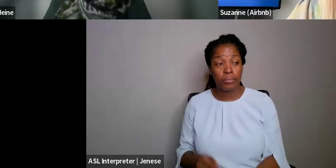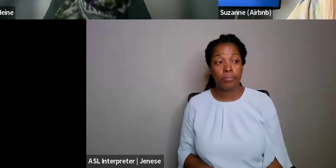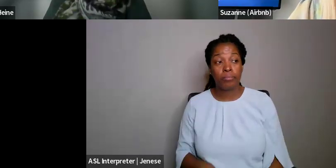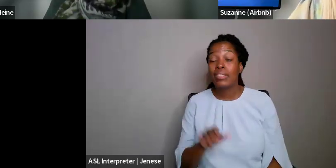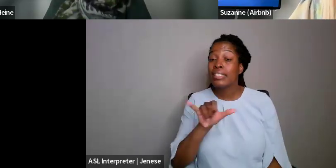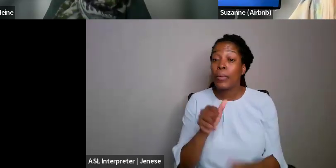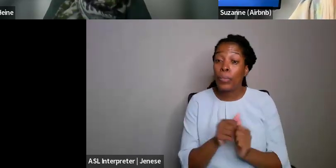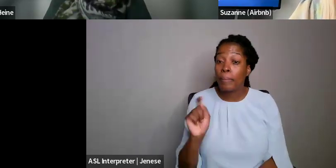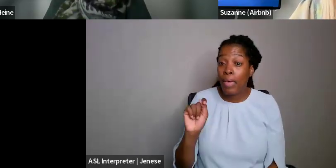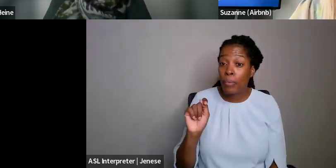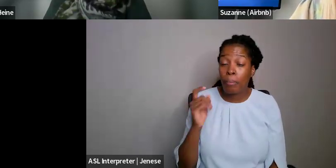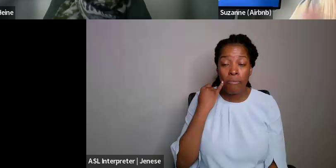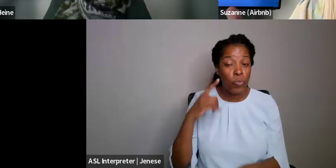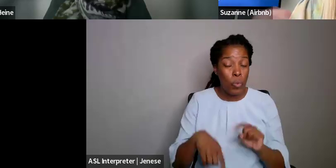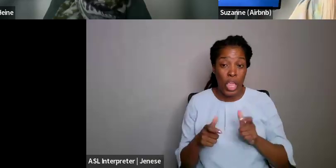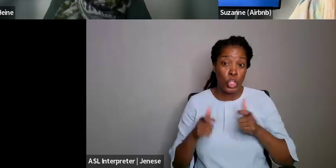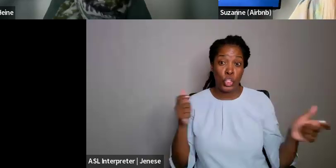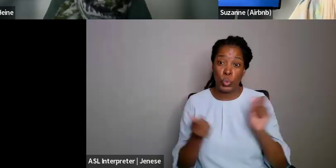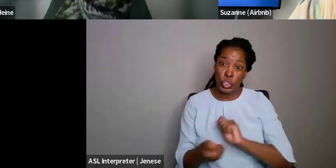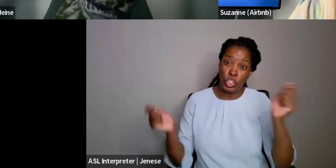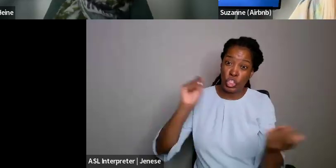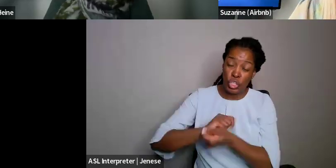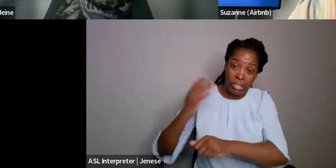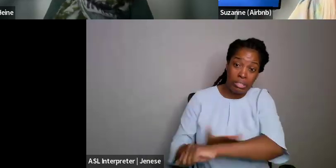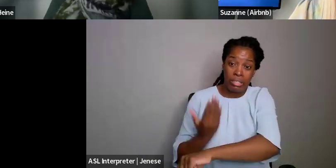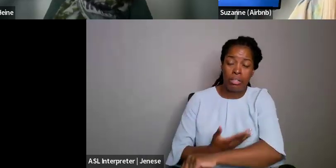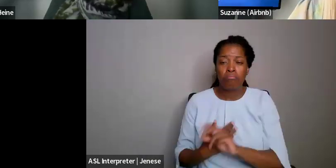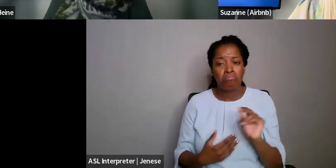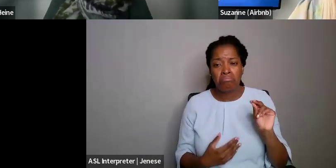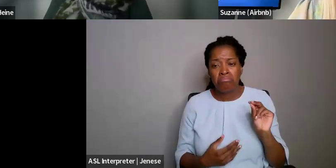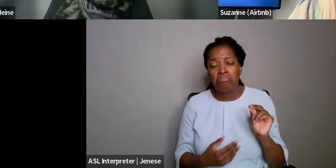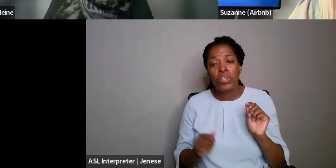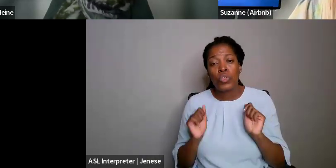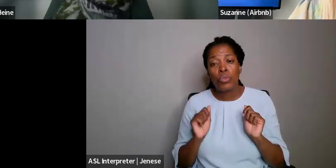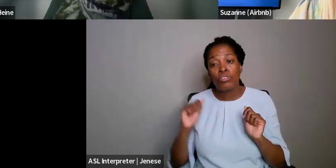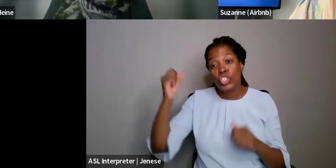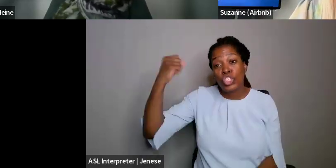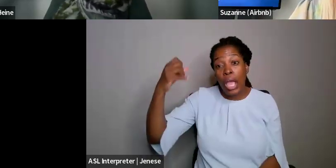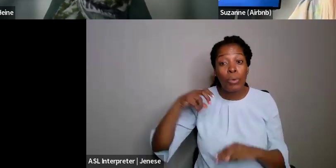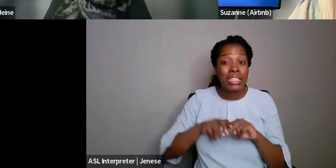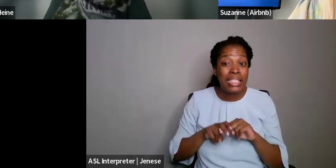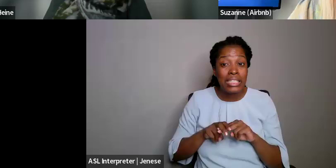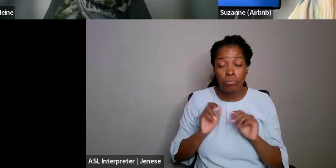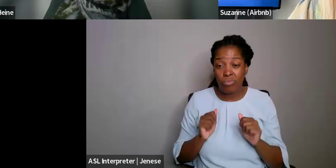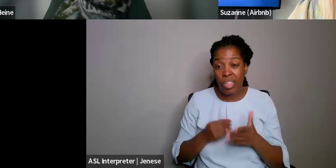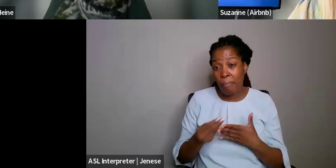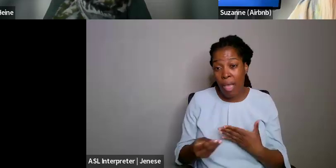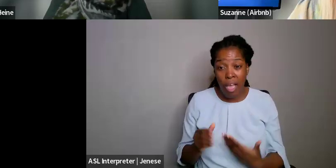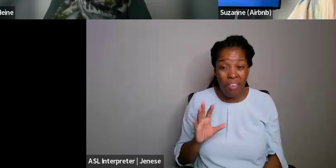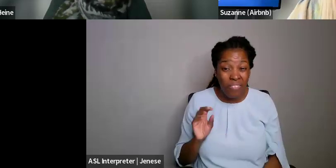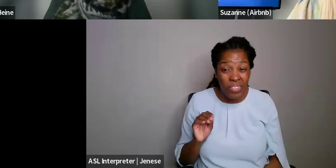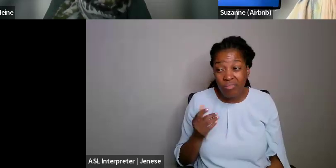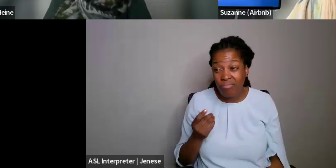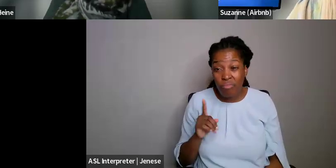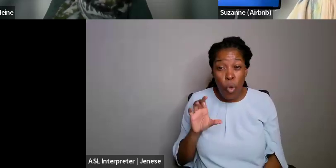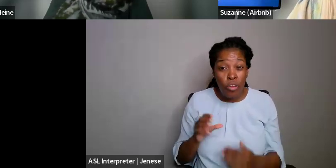any big adjustments to it, you can make smaller adjustments. Again, shower seats, you can buy them for $50, $100, and that's super useful for a lot of people.